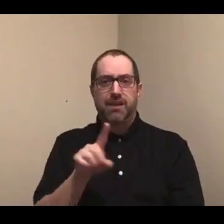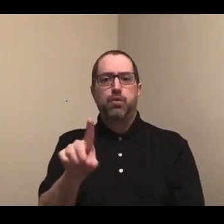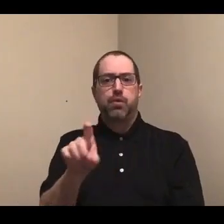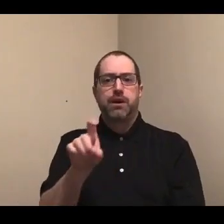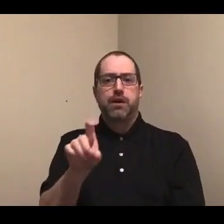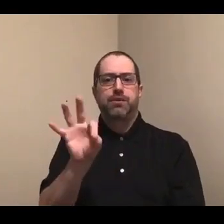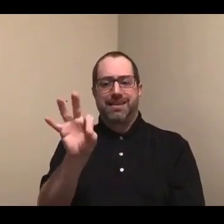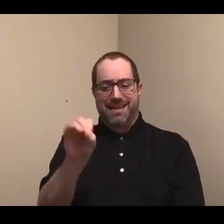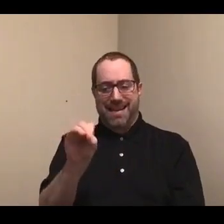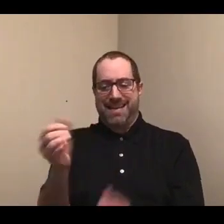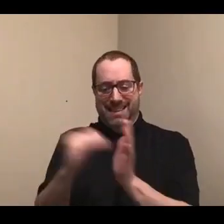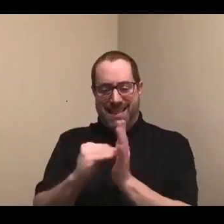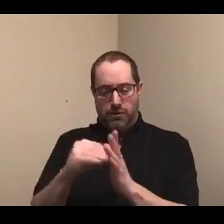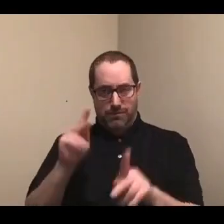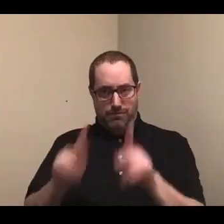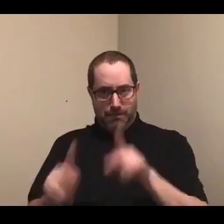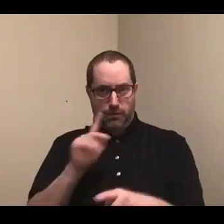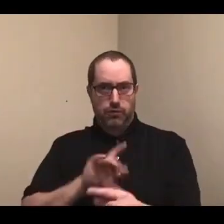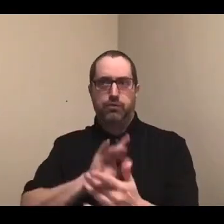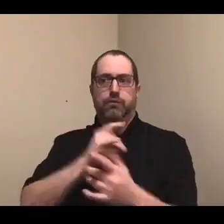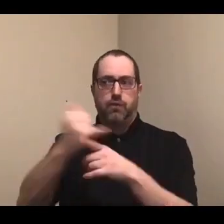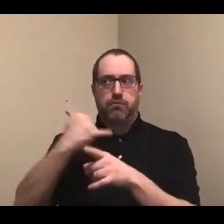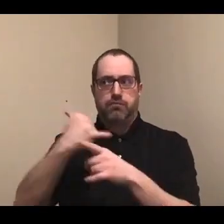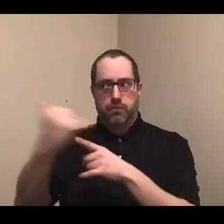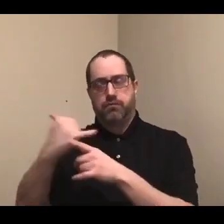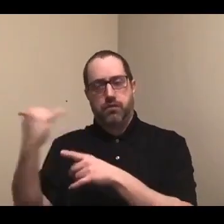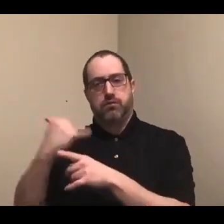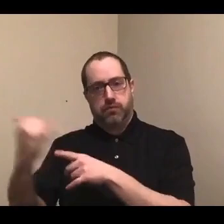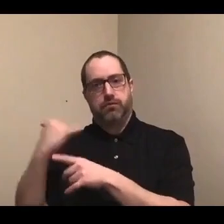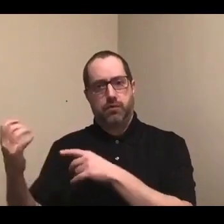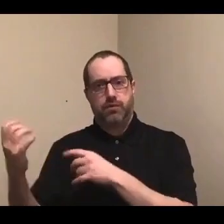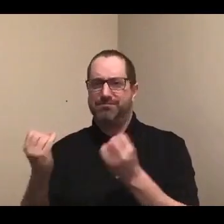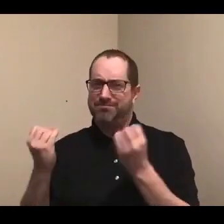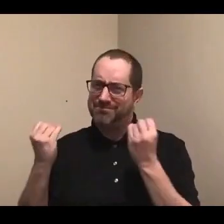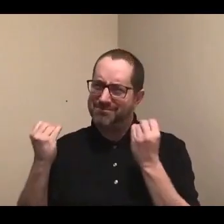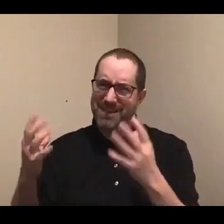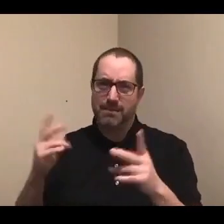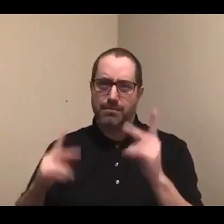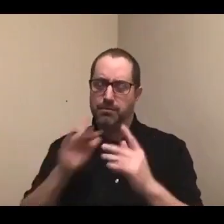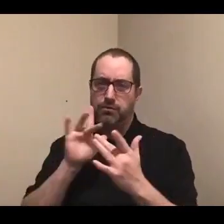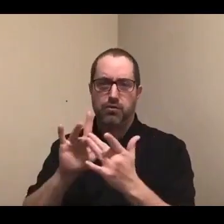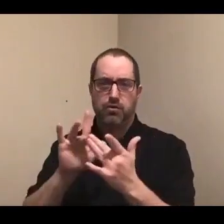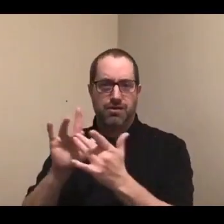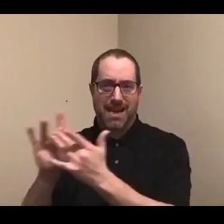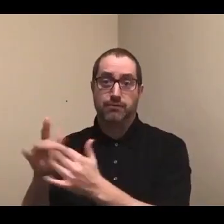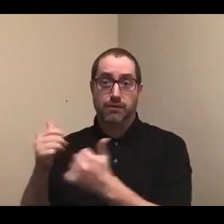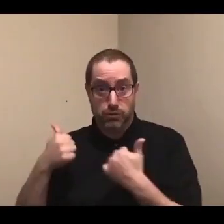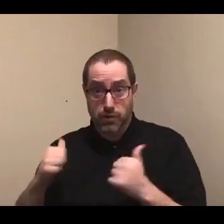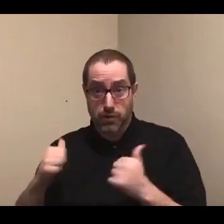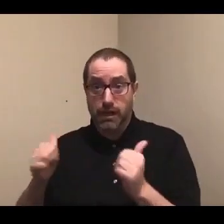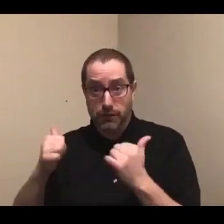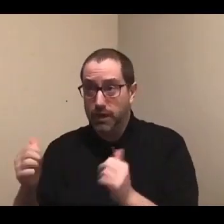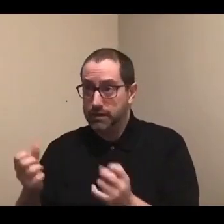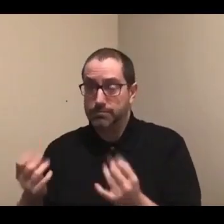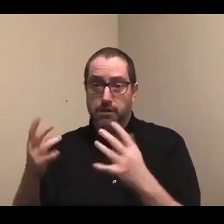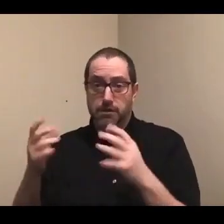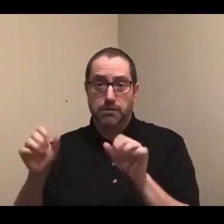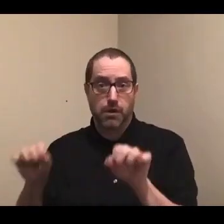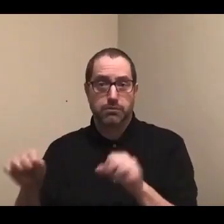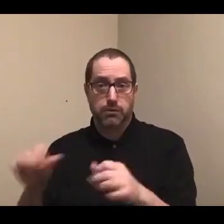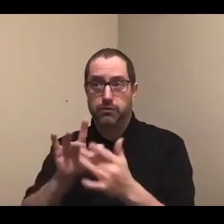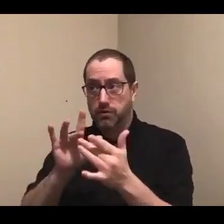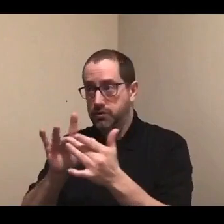to contact, so that you can understand that that's a very large volume. So we were trying to get to them as much as we possibly could. The